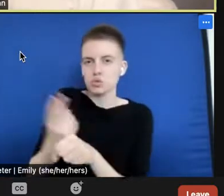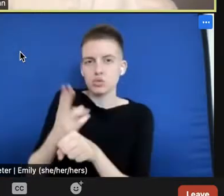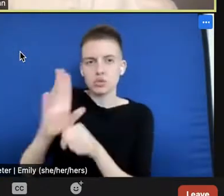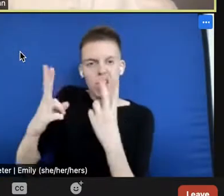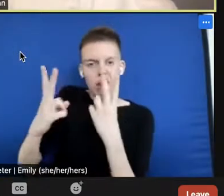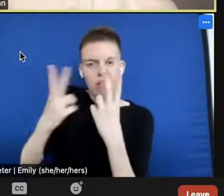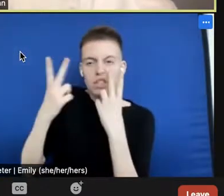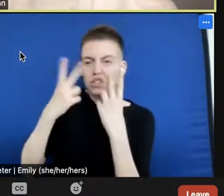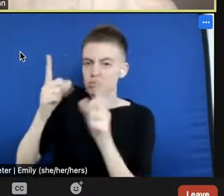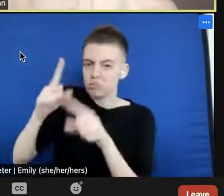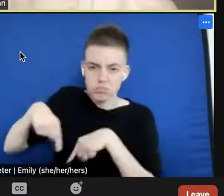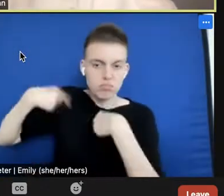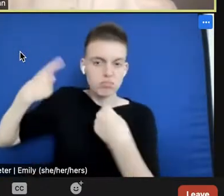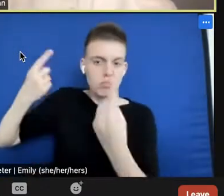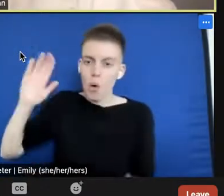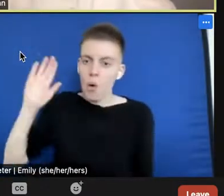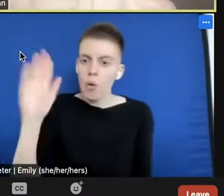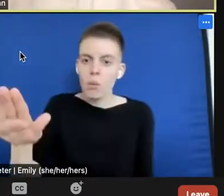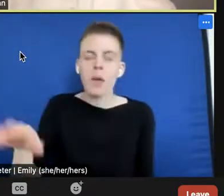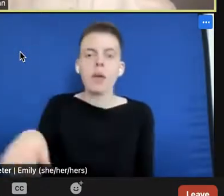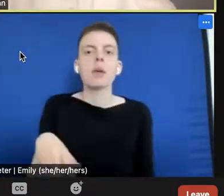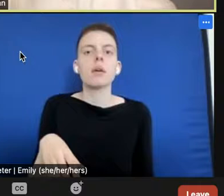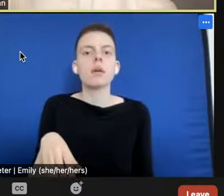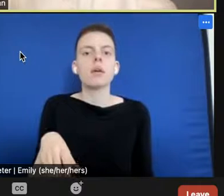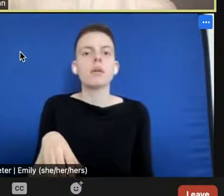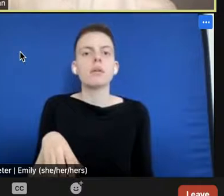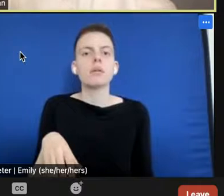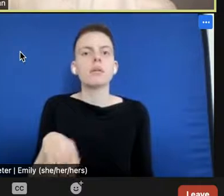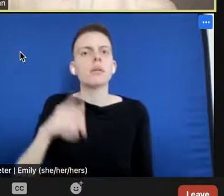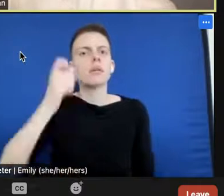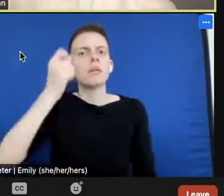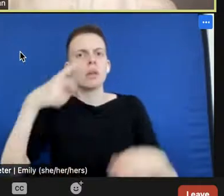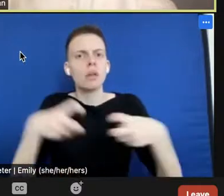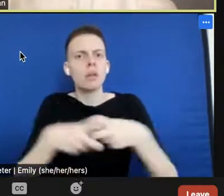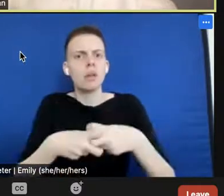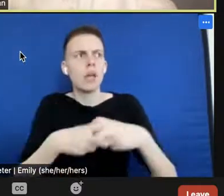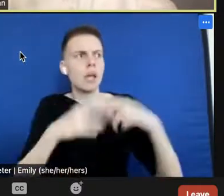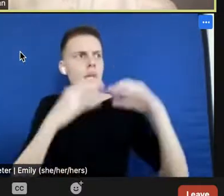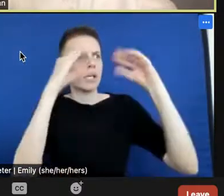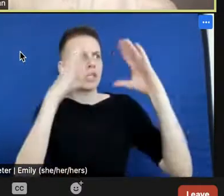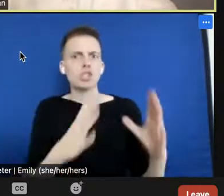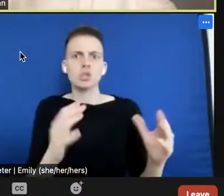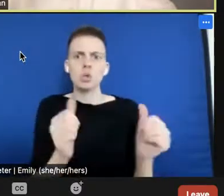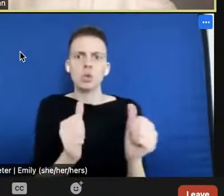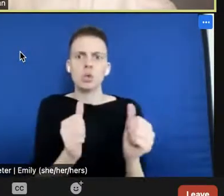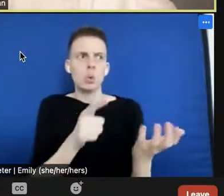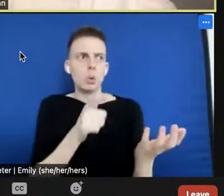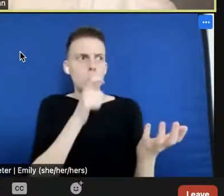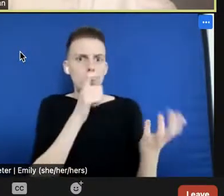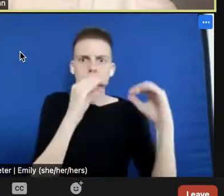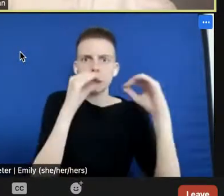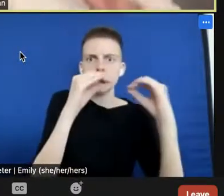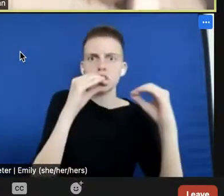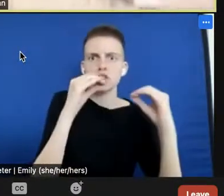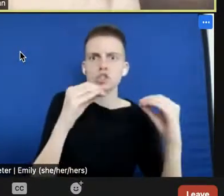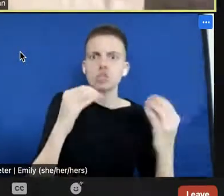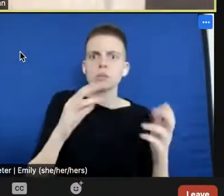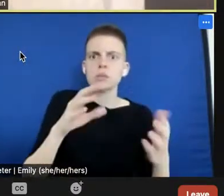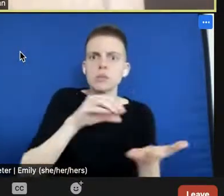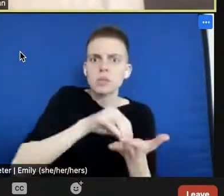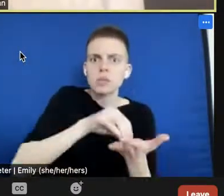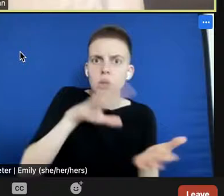We have to do this, but imagine the great conflict of a teacher of the visually impaired. Imagine the conflict that says the learning media